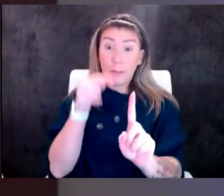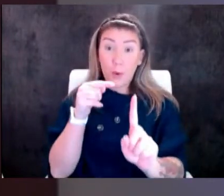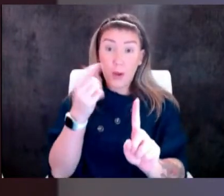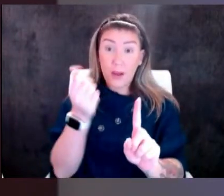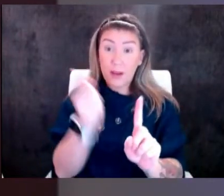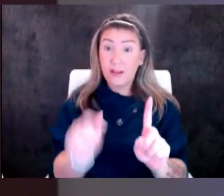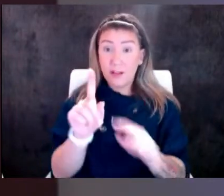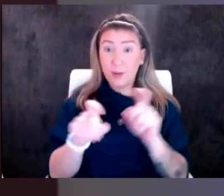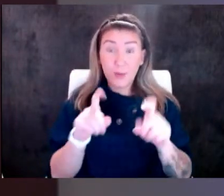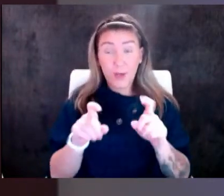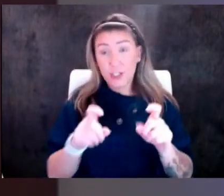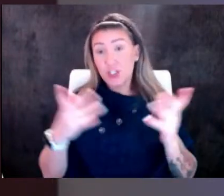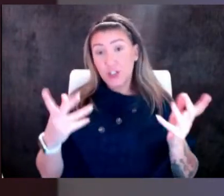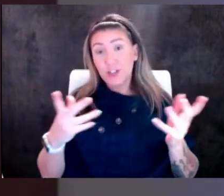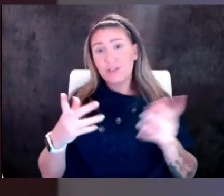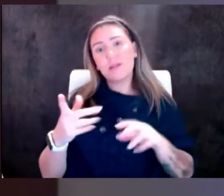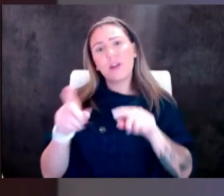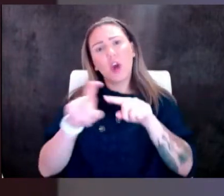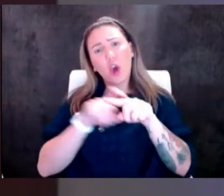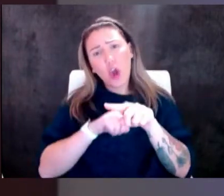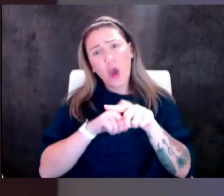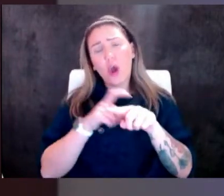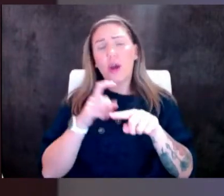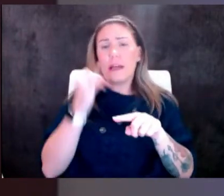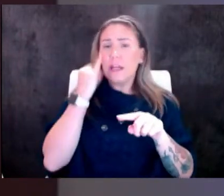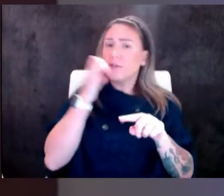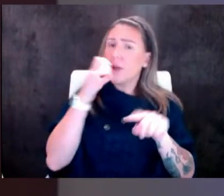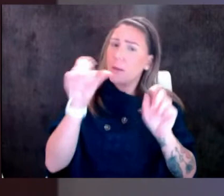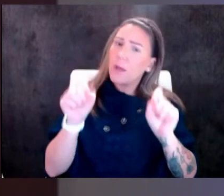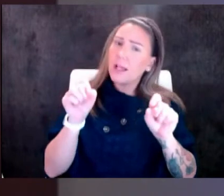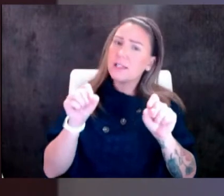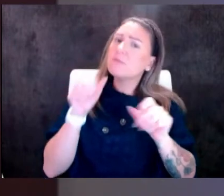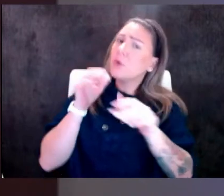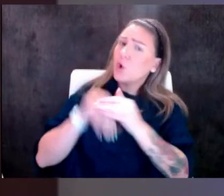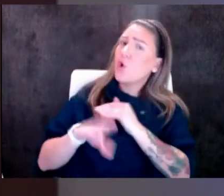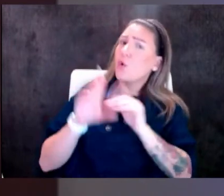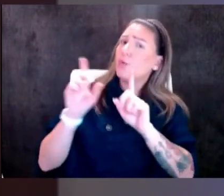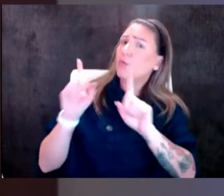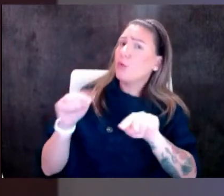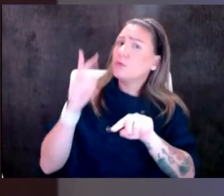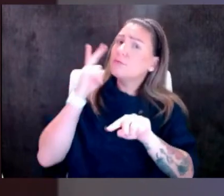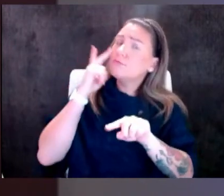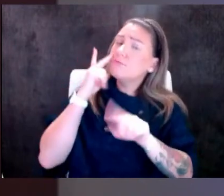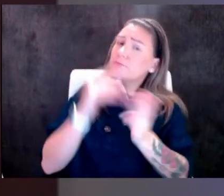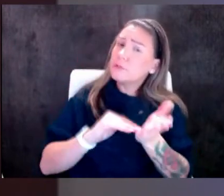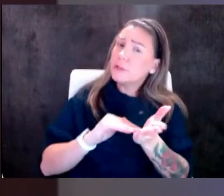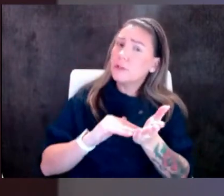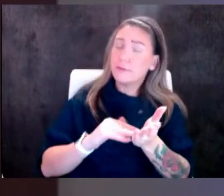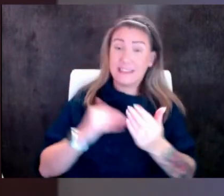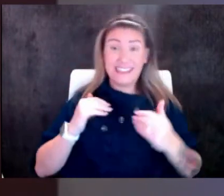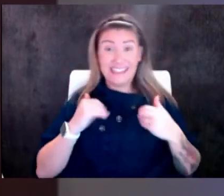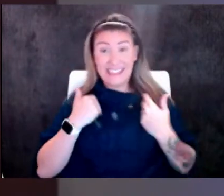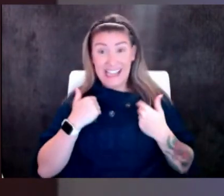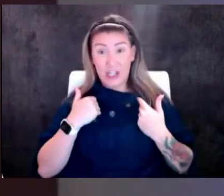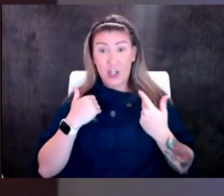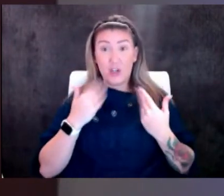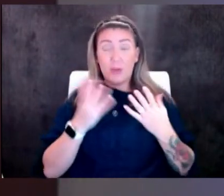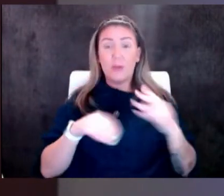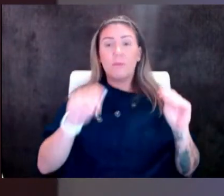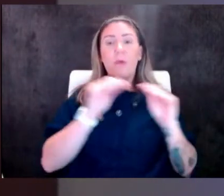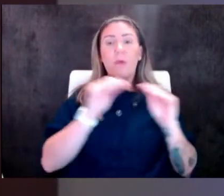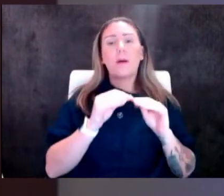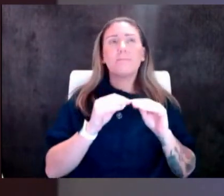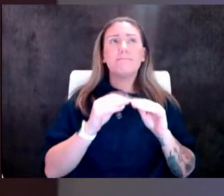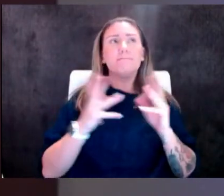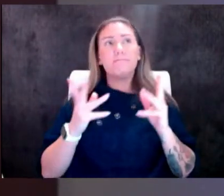all, give us a call, or if that's not possible, come in. I do think the younger they are, the more that